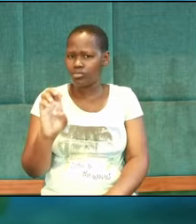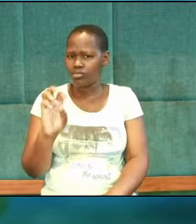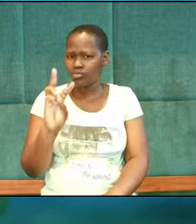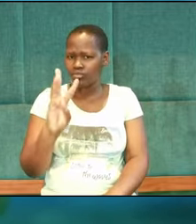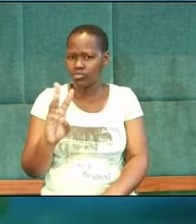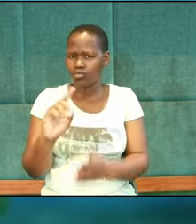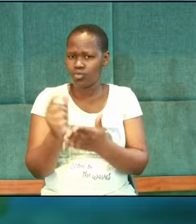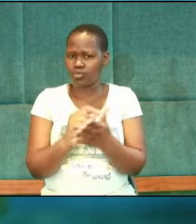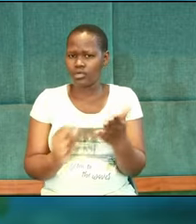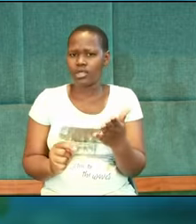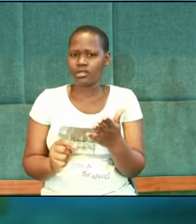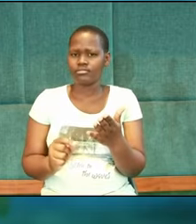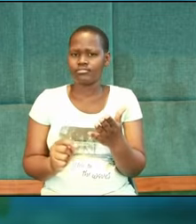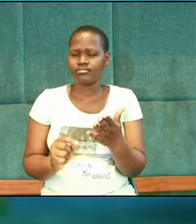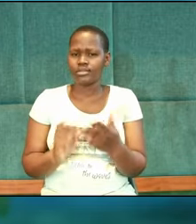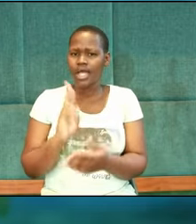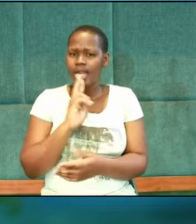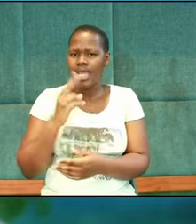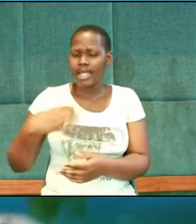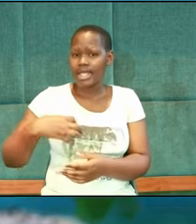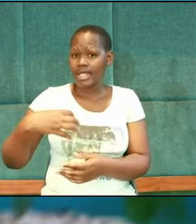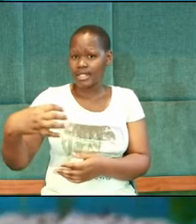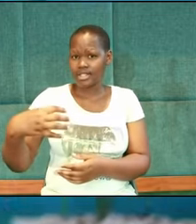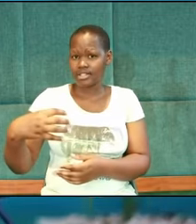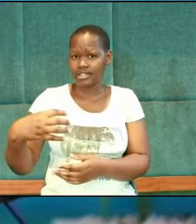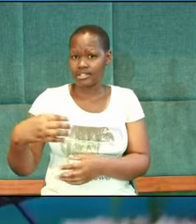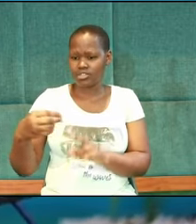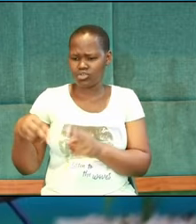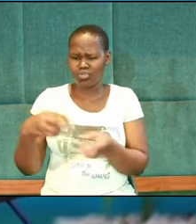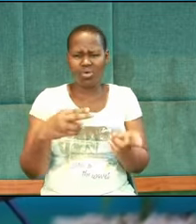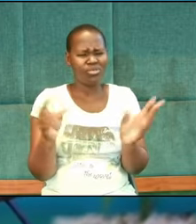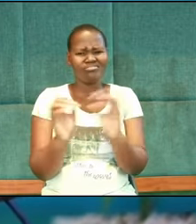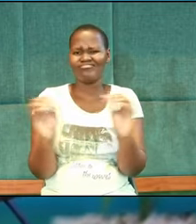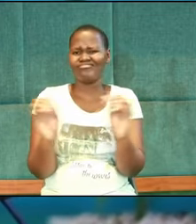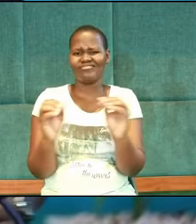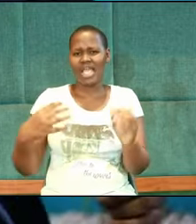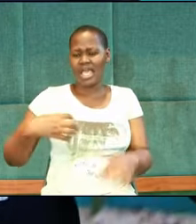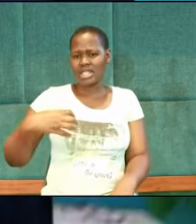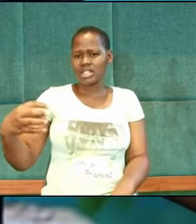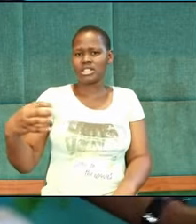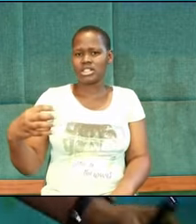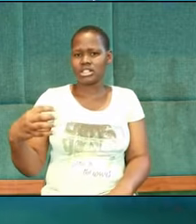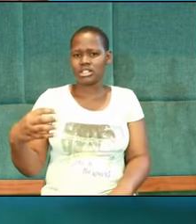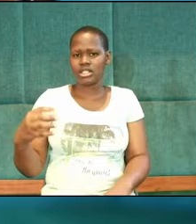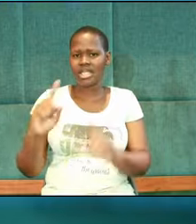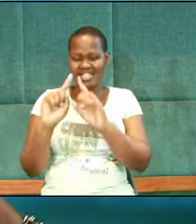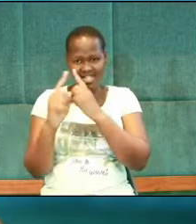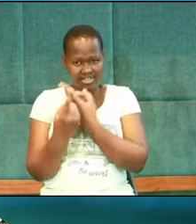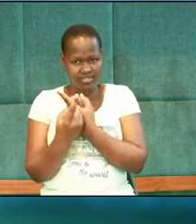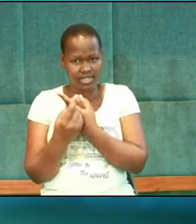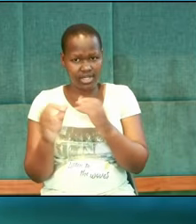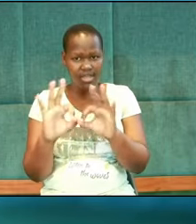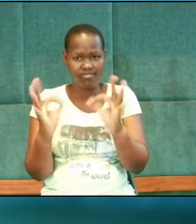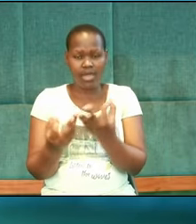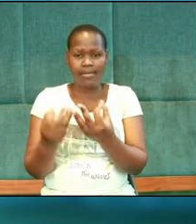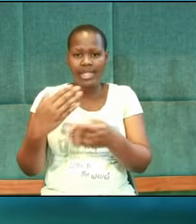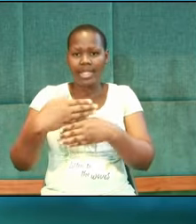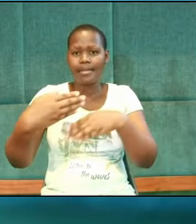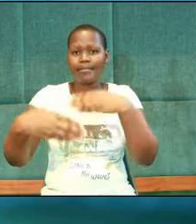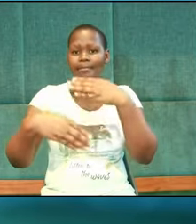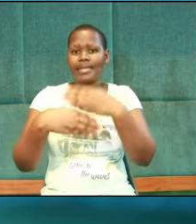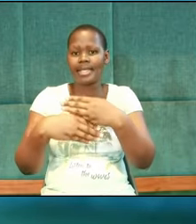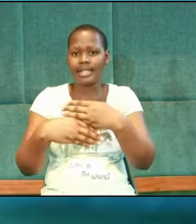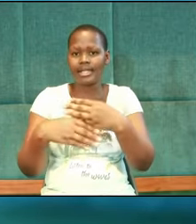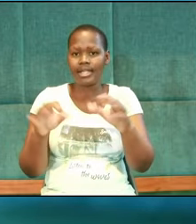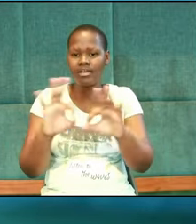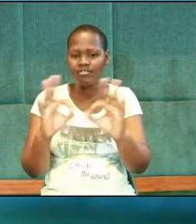rare riches. It's an uncommon riches. In other words, a family can be built, a family